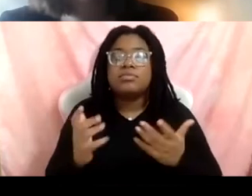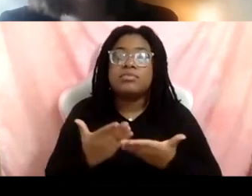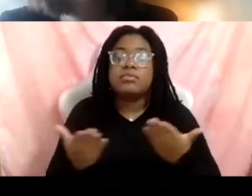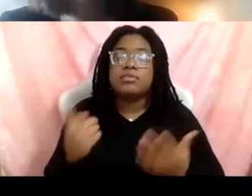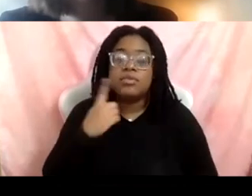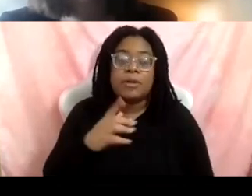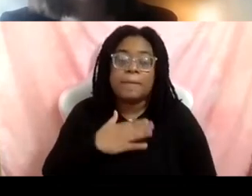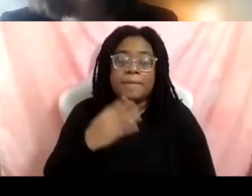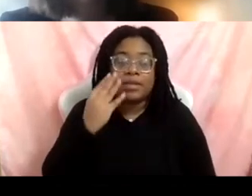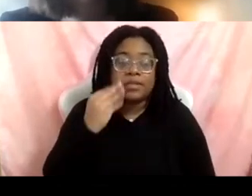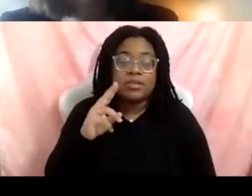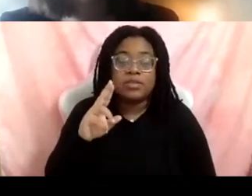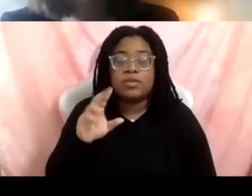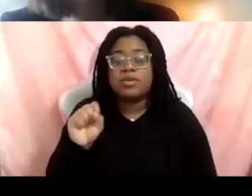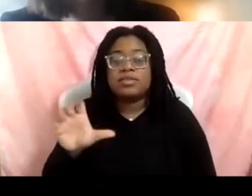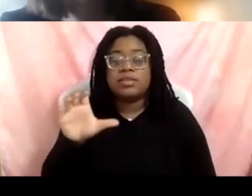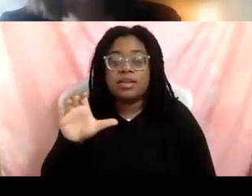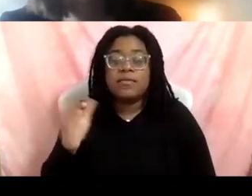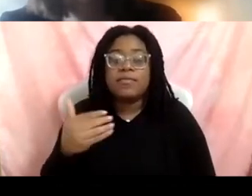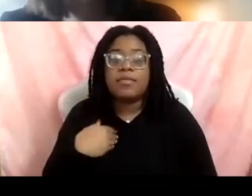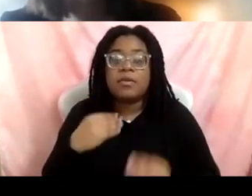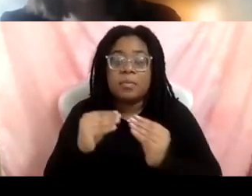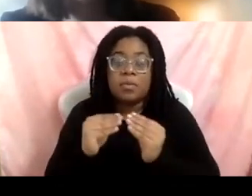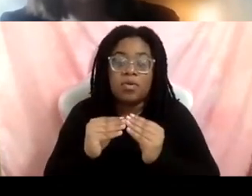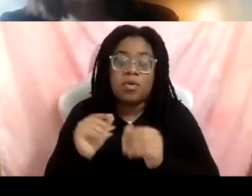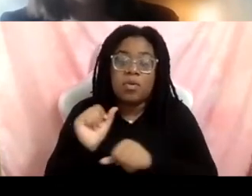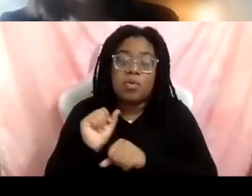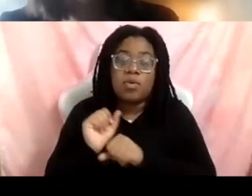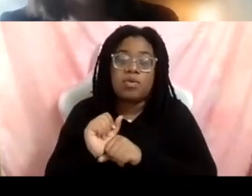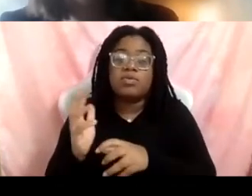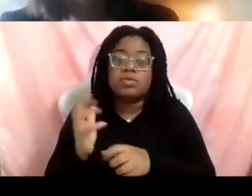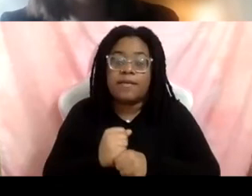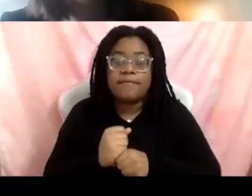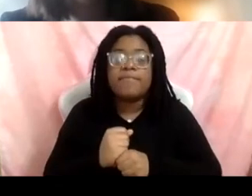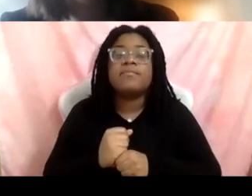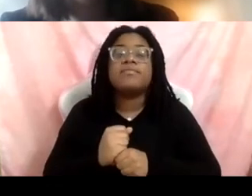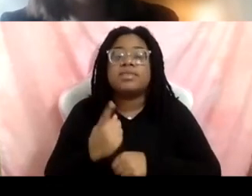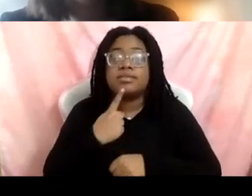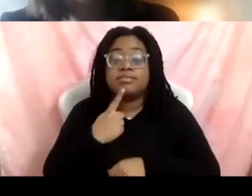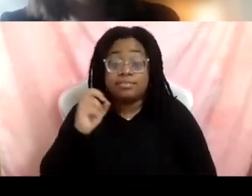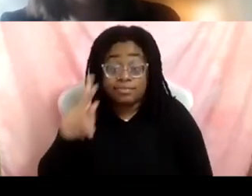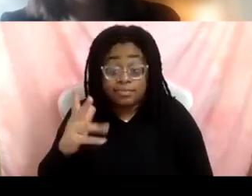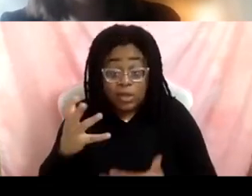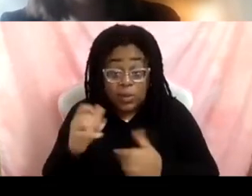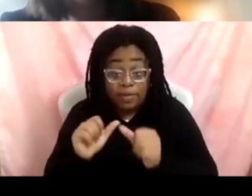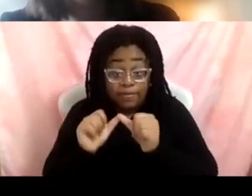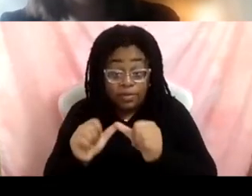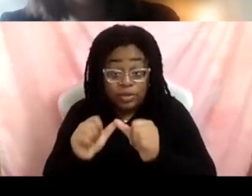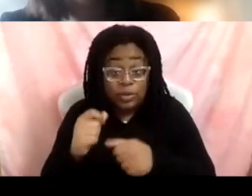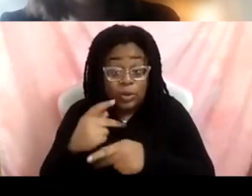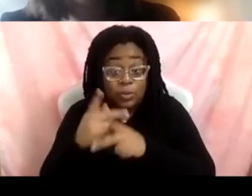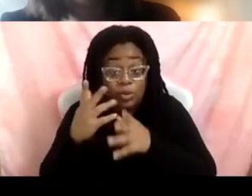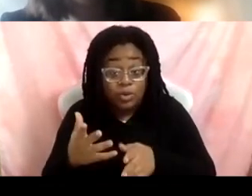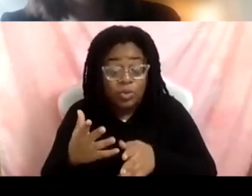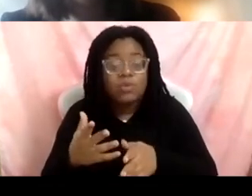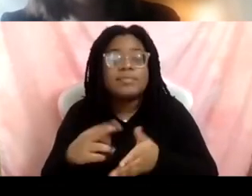experiences at USC, after having more of my work and be received, was just saying, okay, if you want me to continue to produce XYZ, these are the